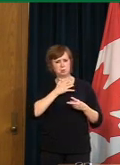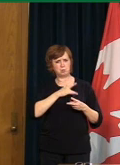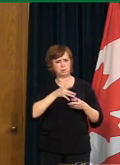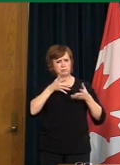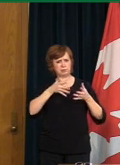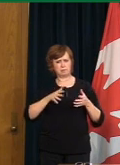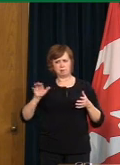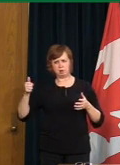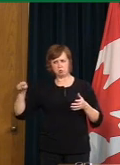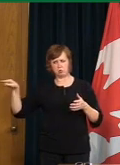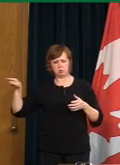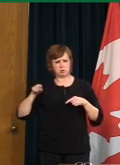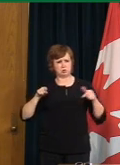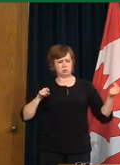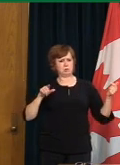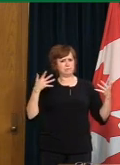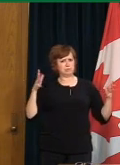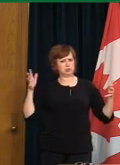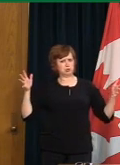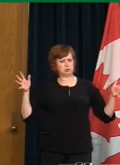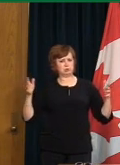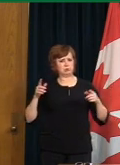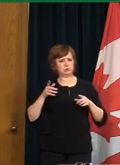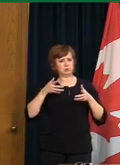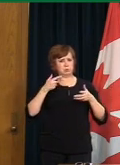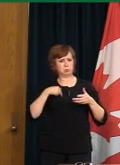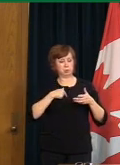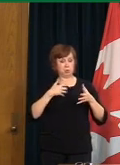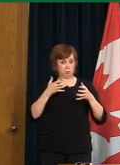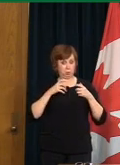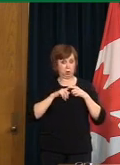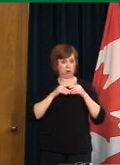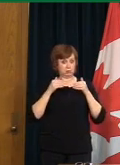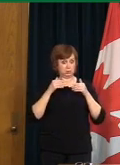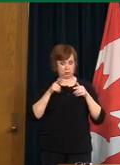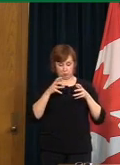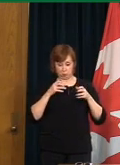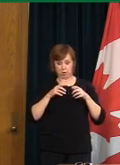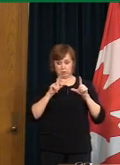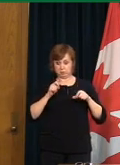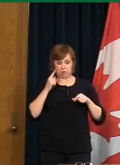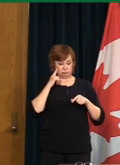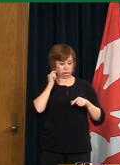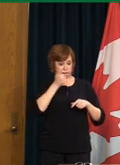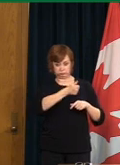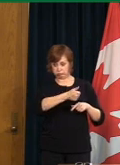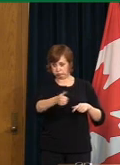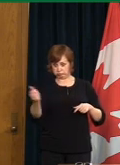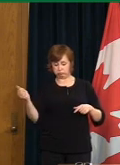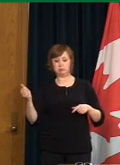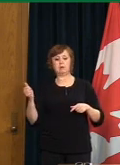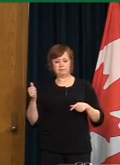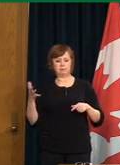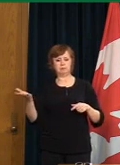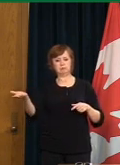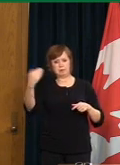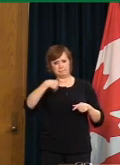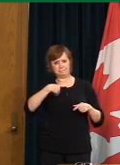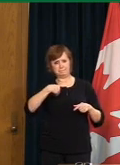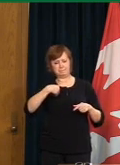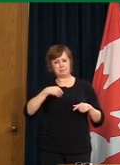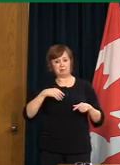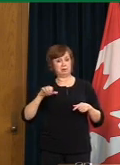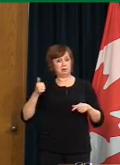that chooses to be tested can be tested. I think most other provinces have moved towards just testing those that have been in contact or